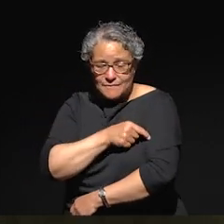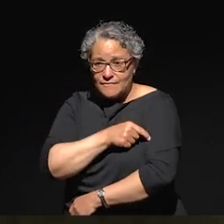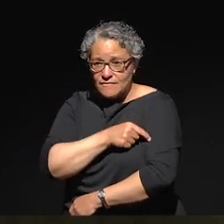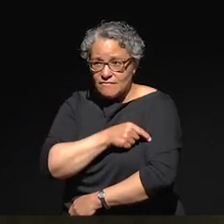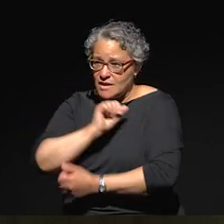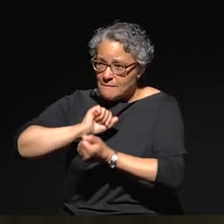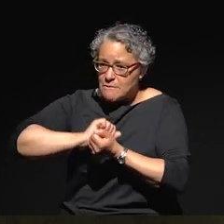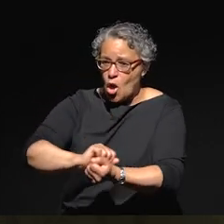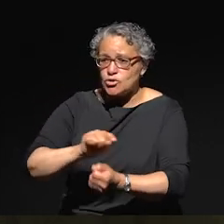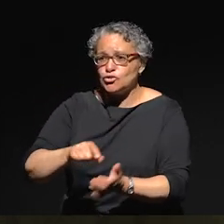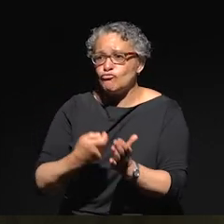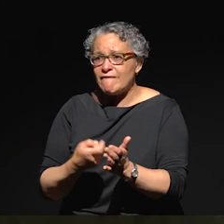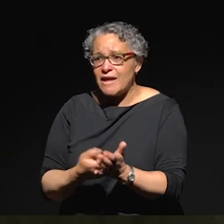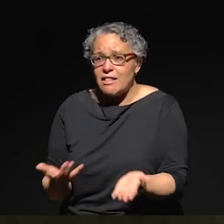Raphael.